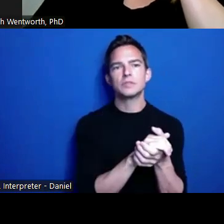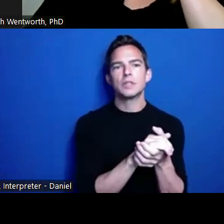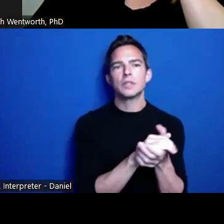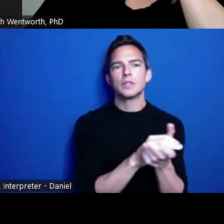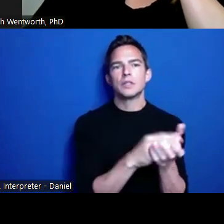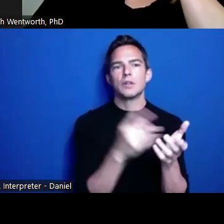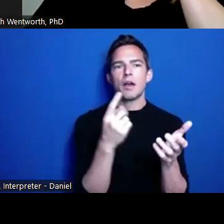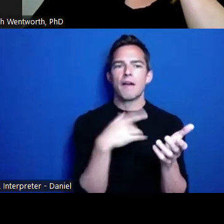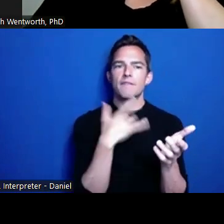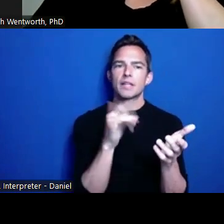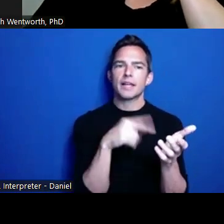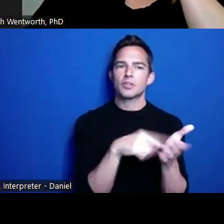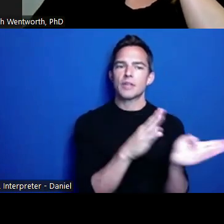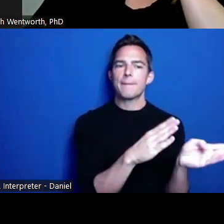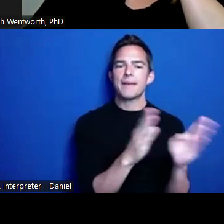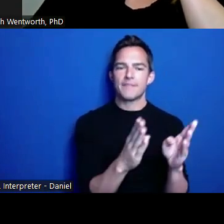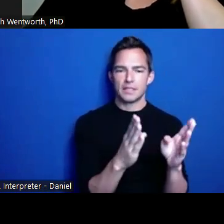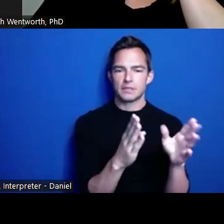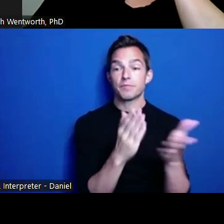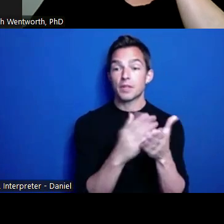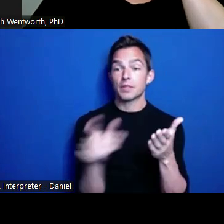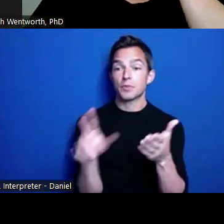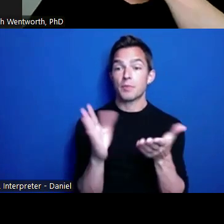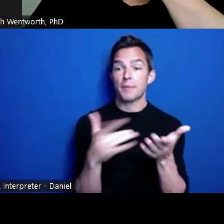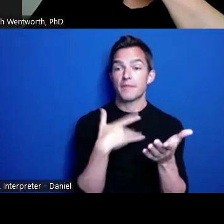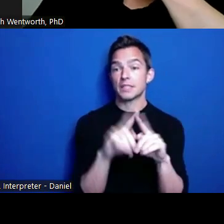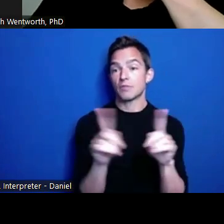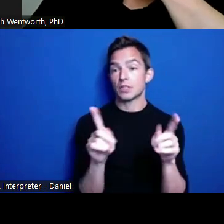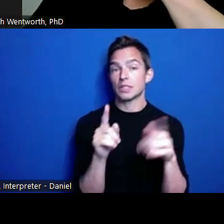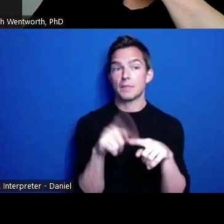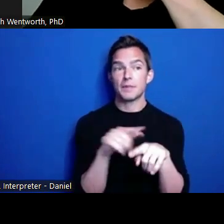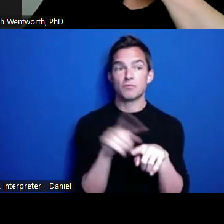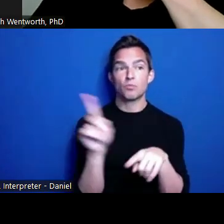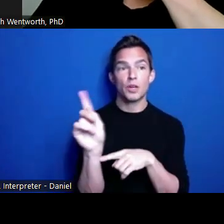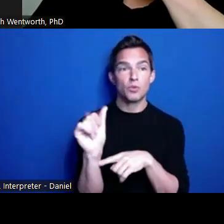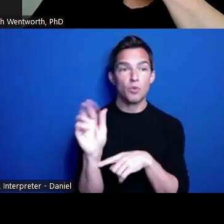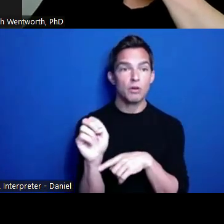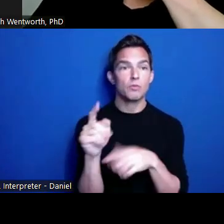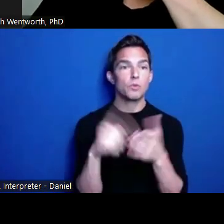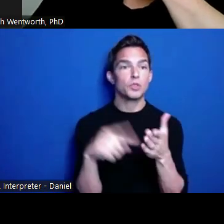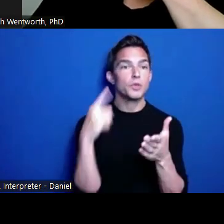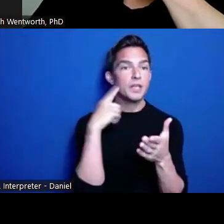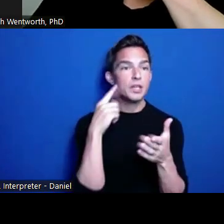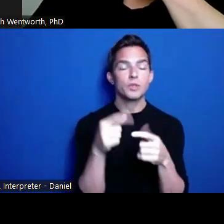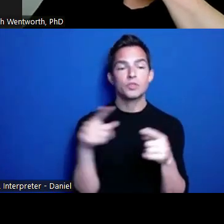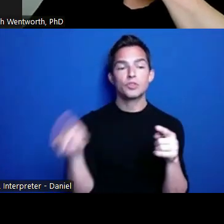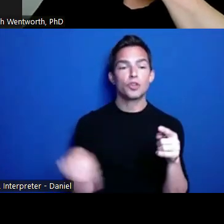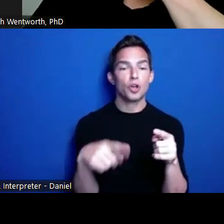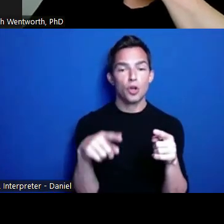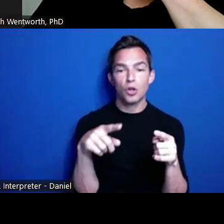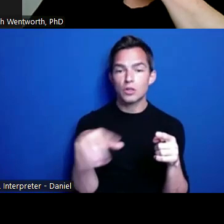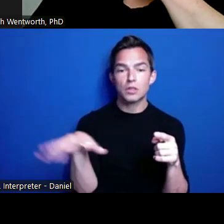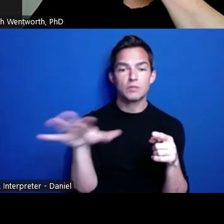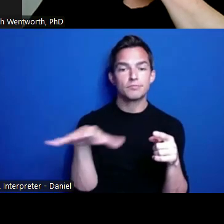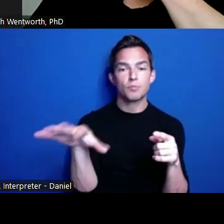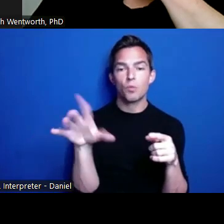like there's been a pivot, and some of you may feel differently depending upon where you're at and what you're hearing and what circles that you're like in this space